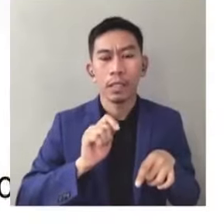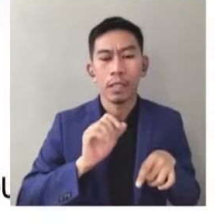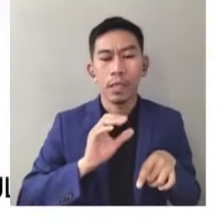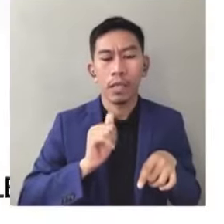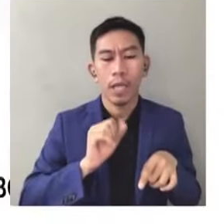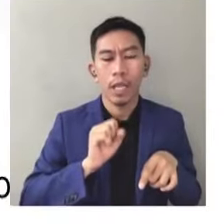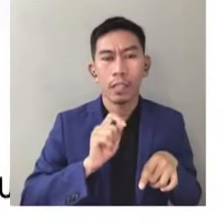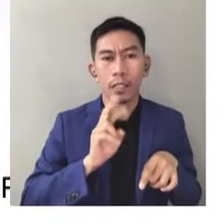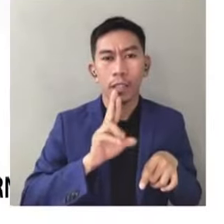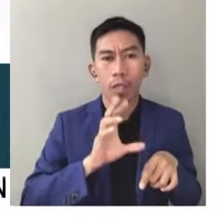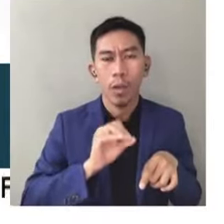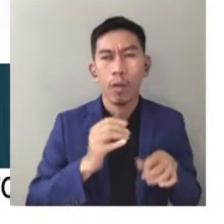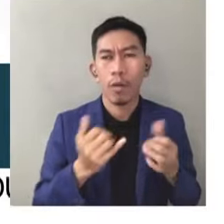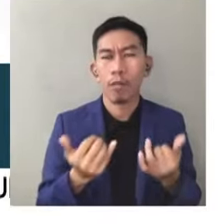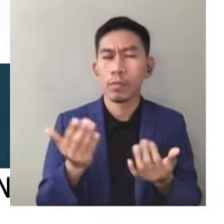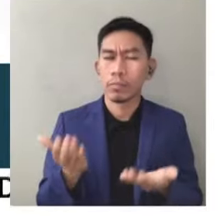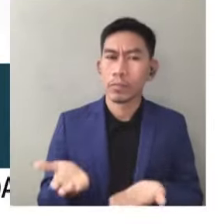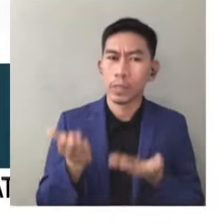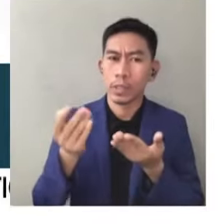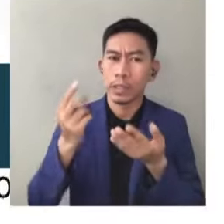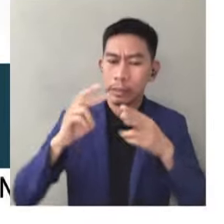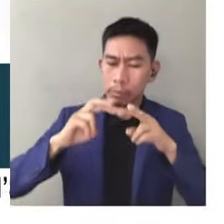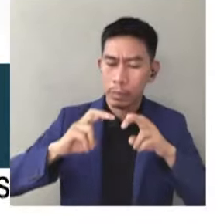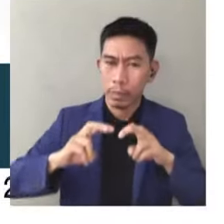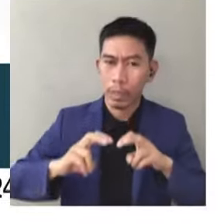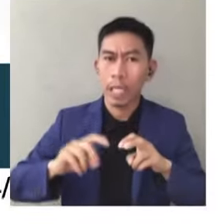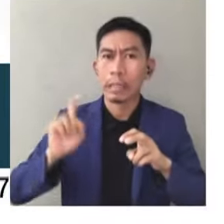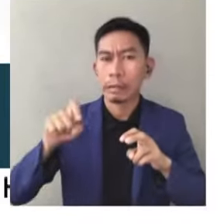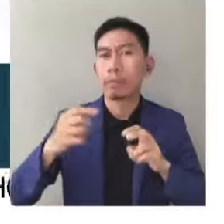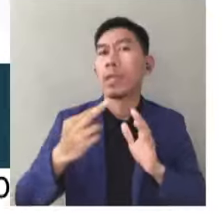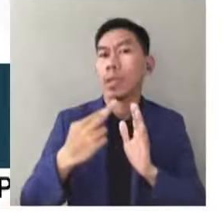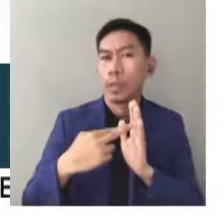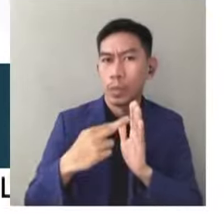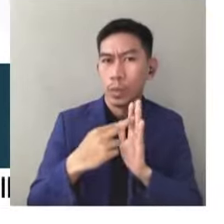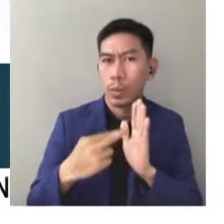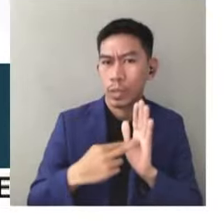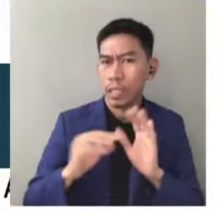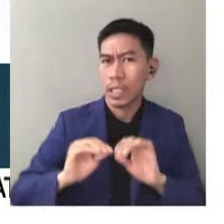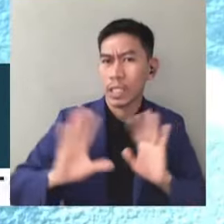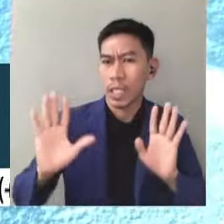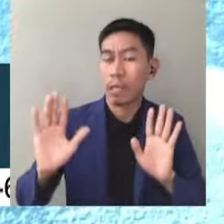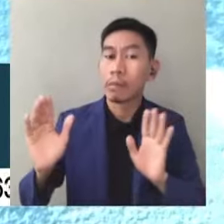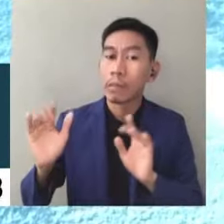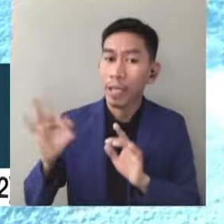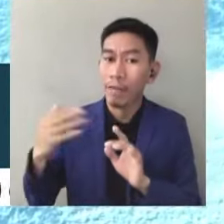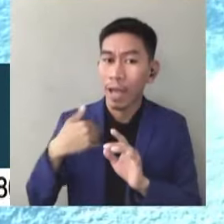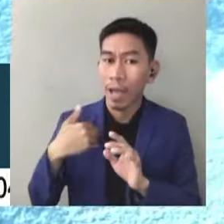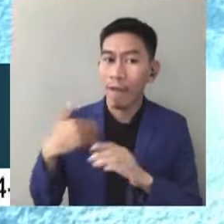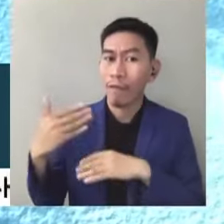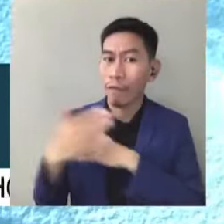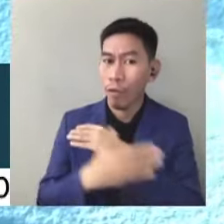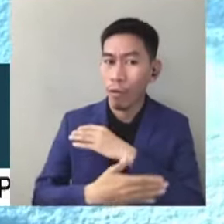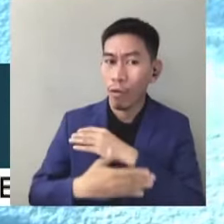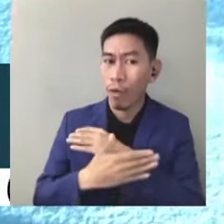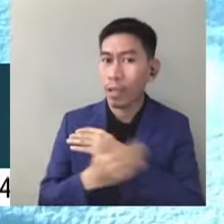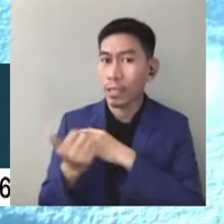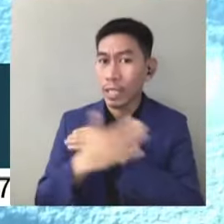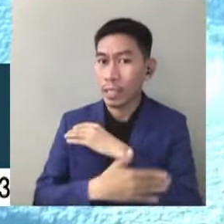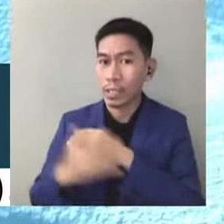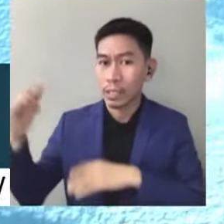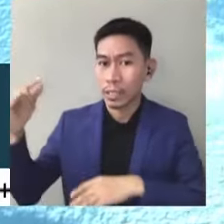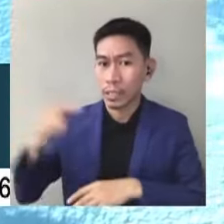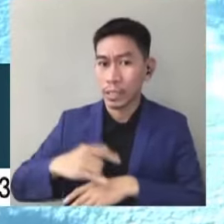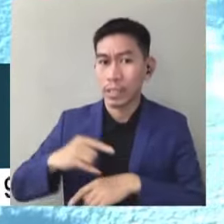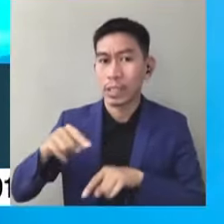infiltration happening in the Philippines. Castro clarifies the Philippines is not against having Chinese nationals in the country, but she notes